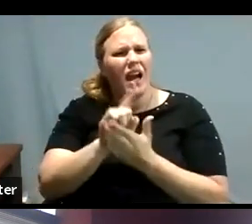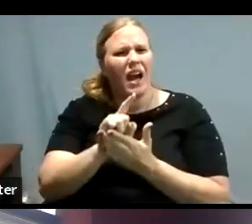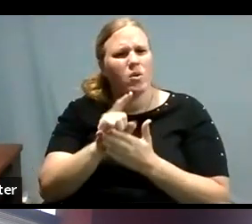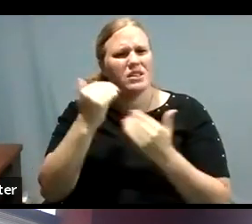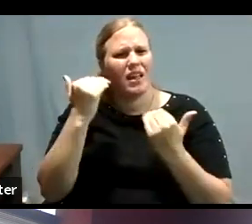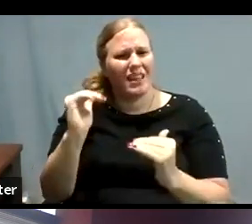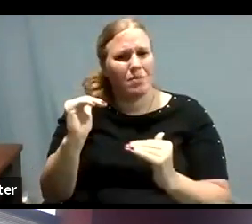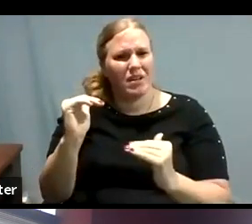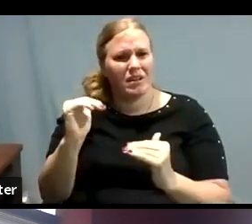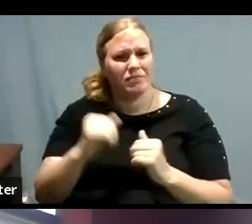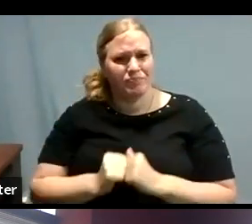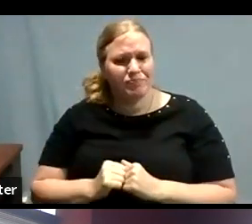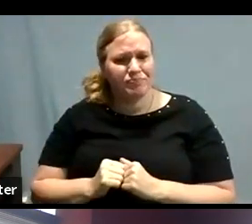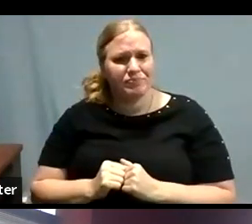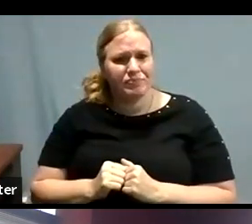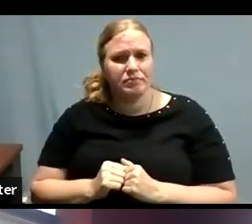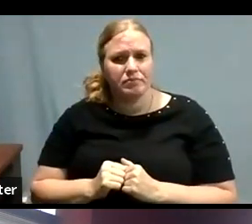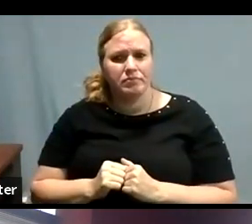and why the hours?